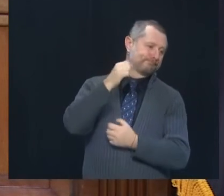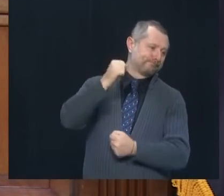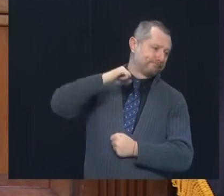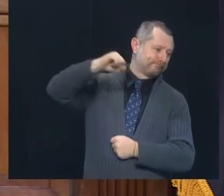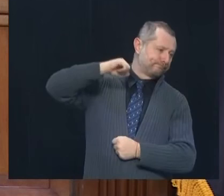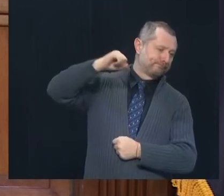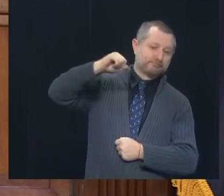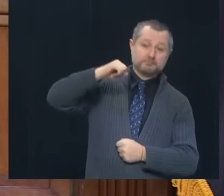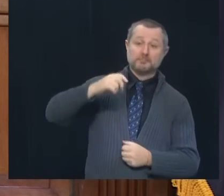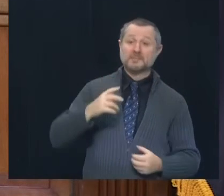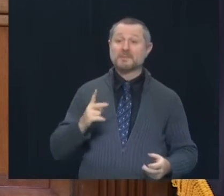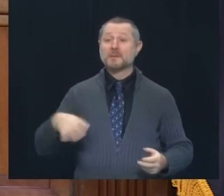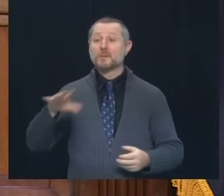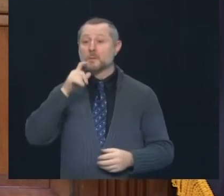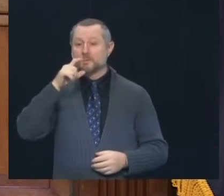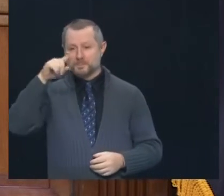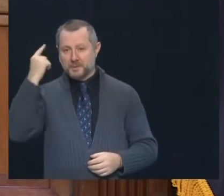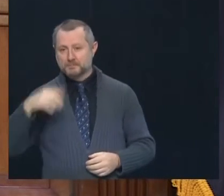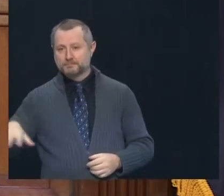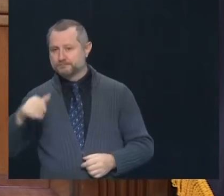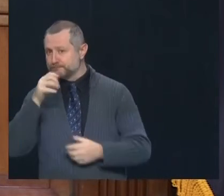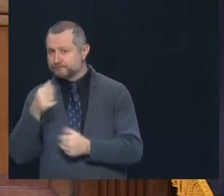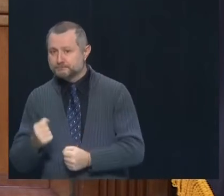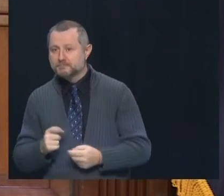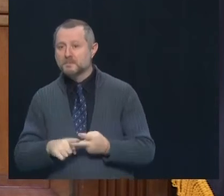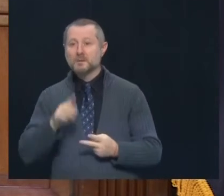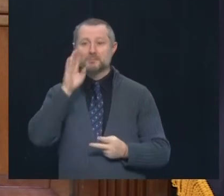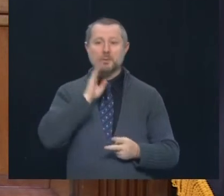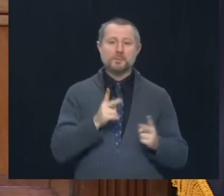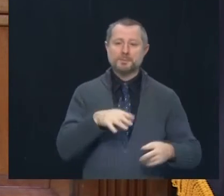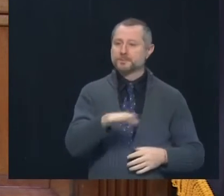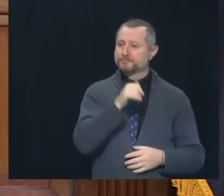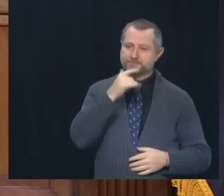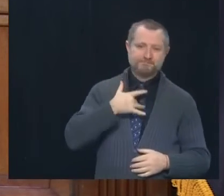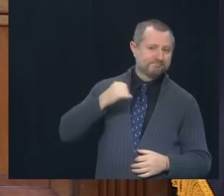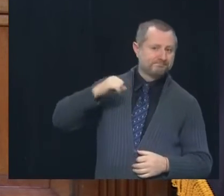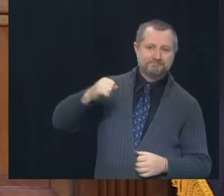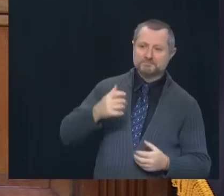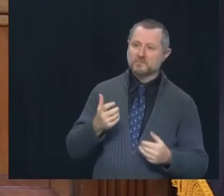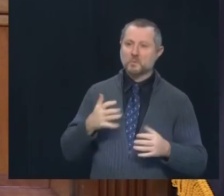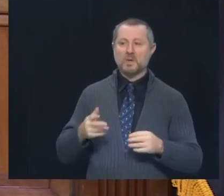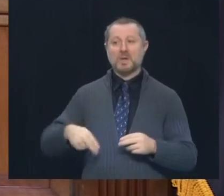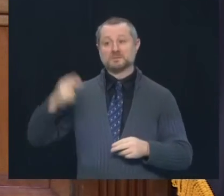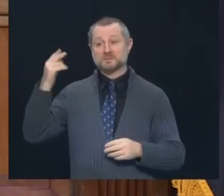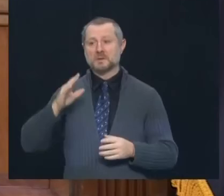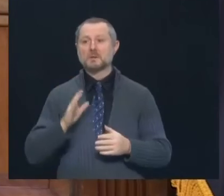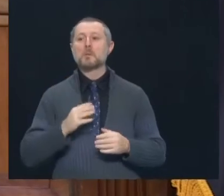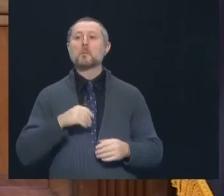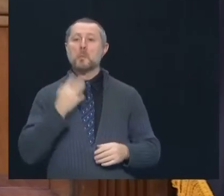in the black and brown community, even higher. So we're going to make special efforts there.